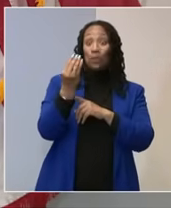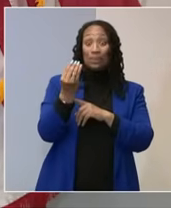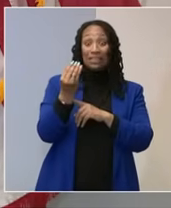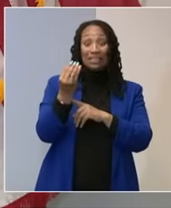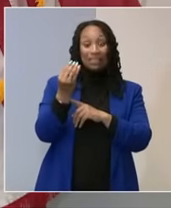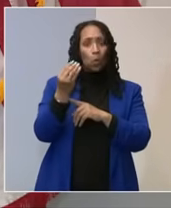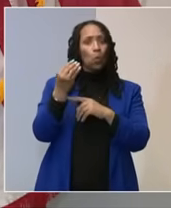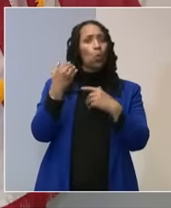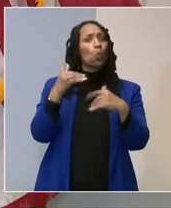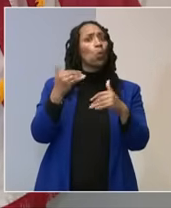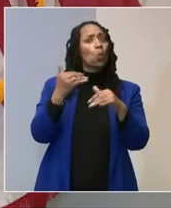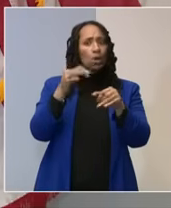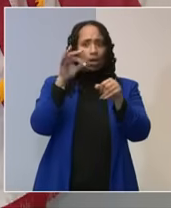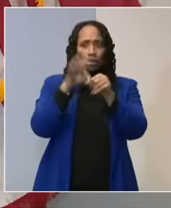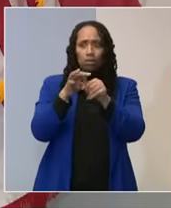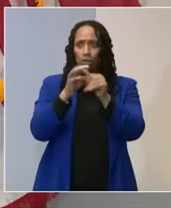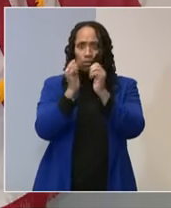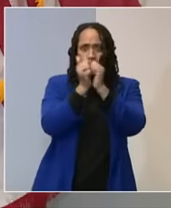ran against me.